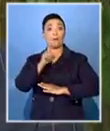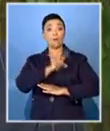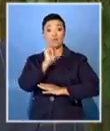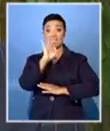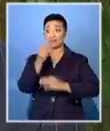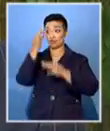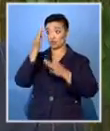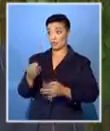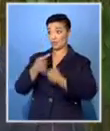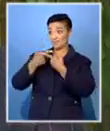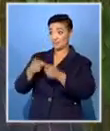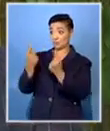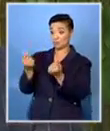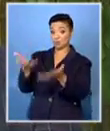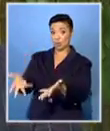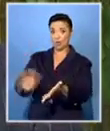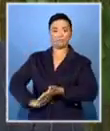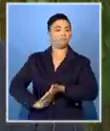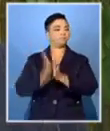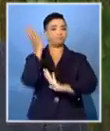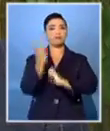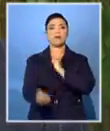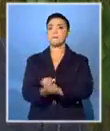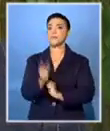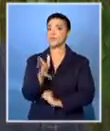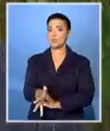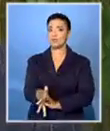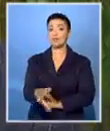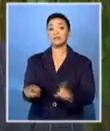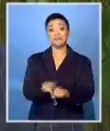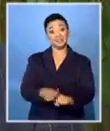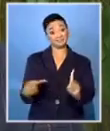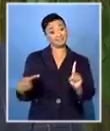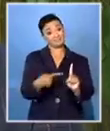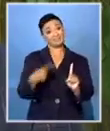emanated from incompetence and failure by the Minister and the department